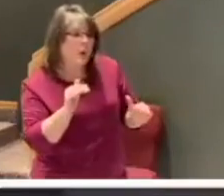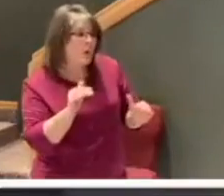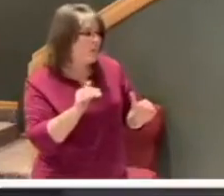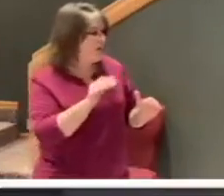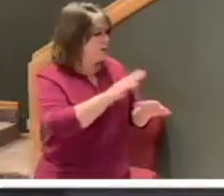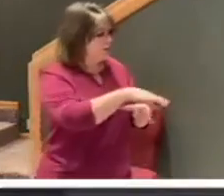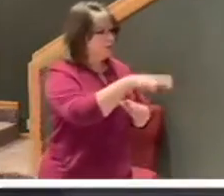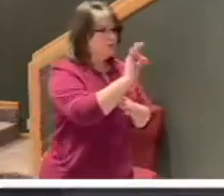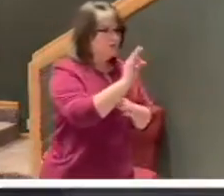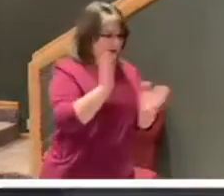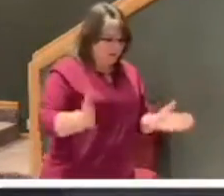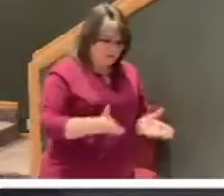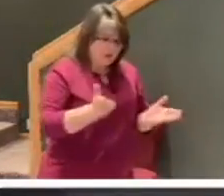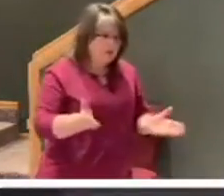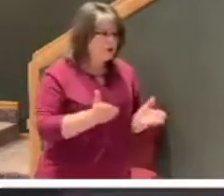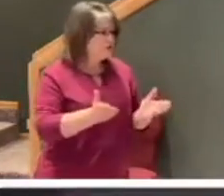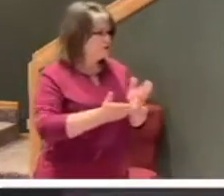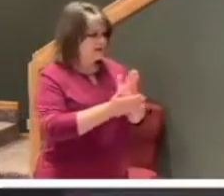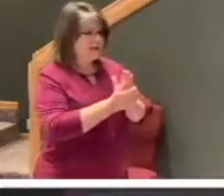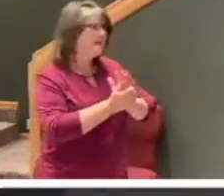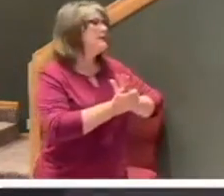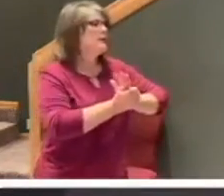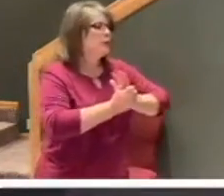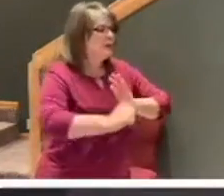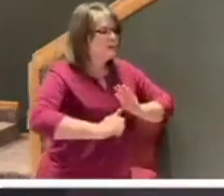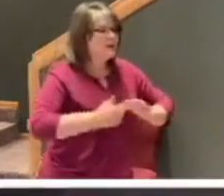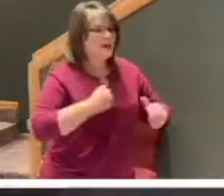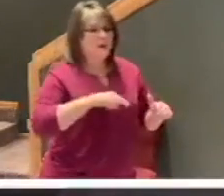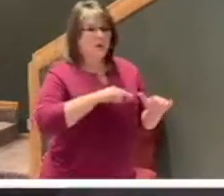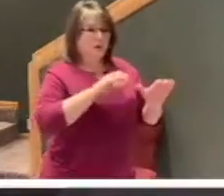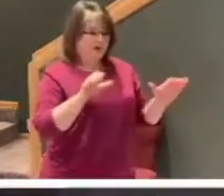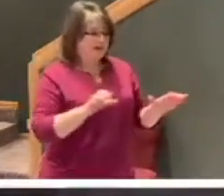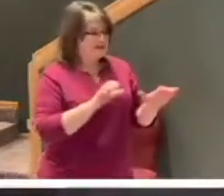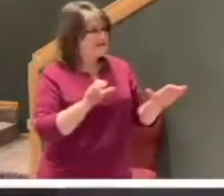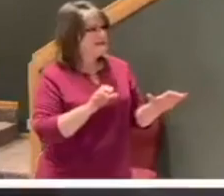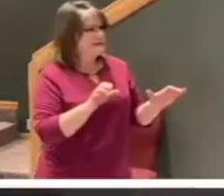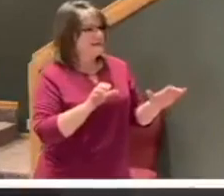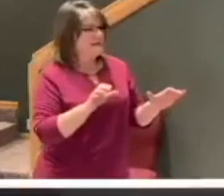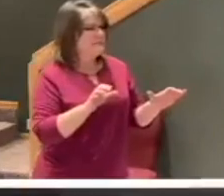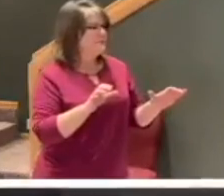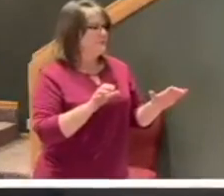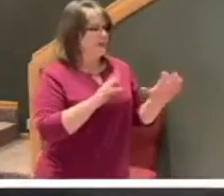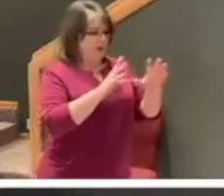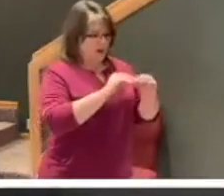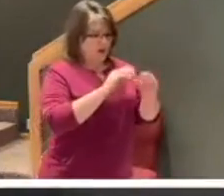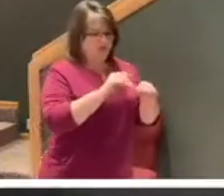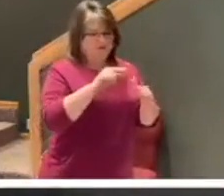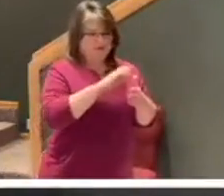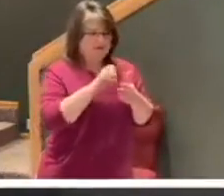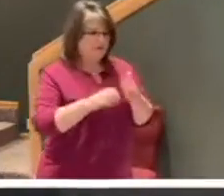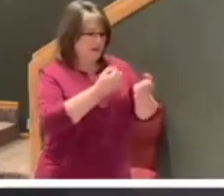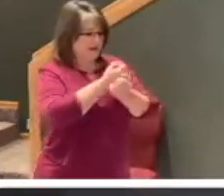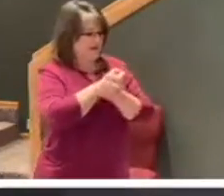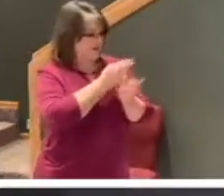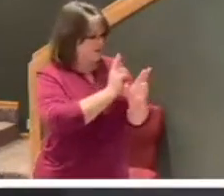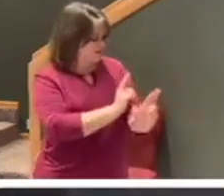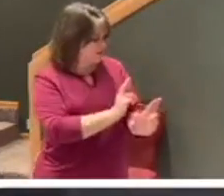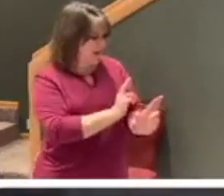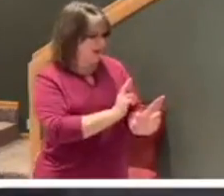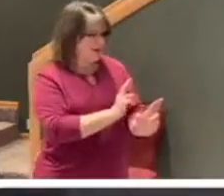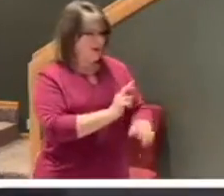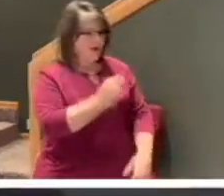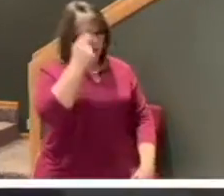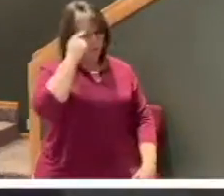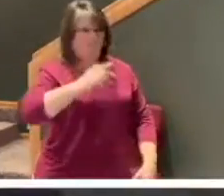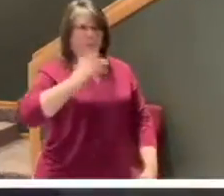you found encouragement and equipping. We did the conference this weekend called Love and Respect. I thought it